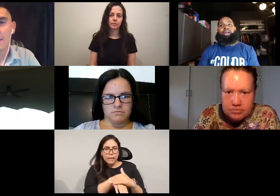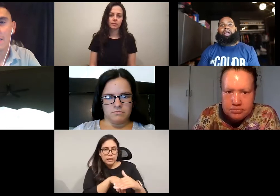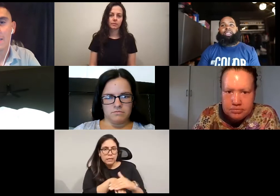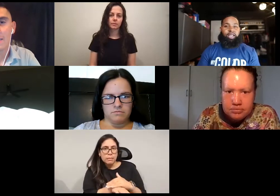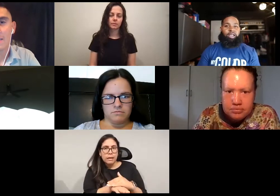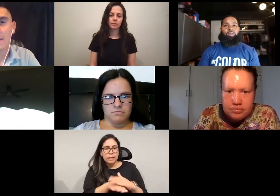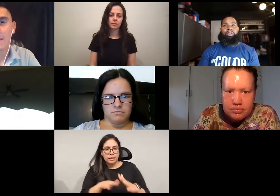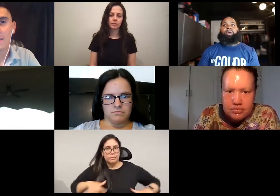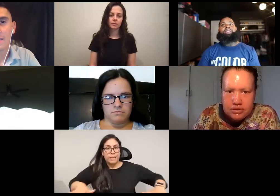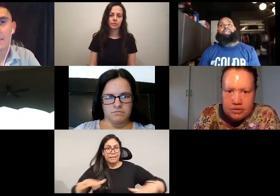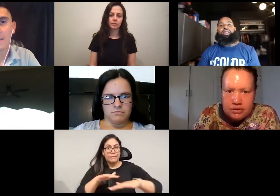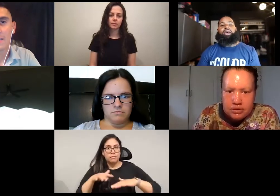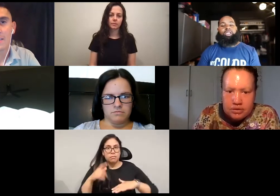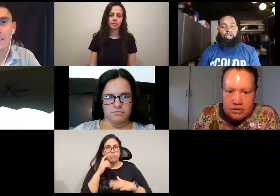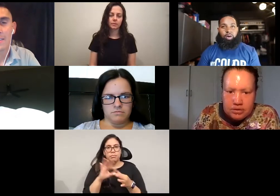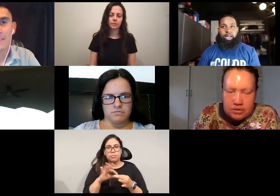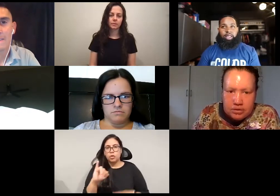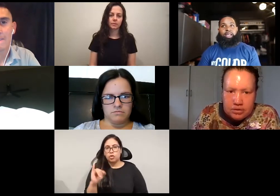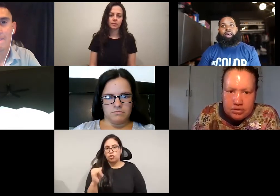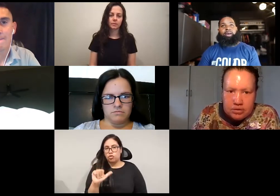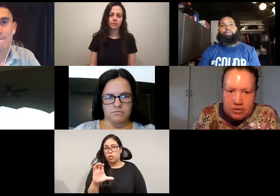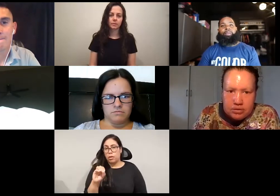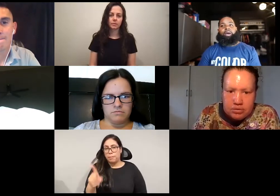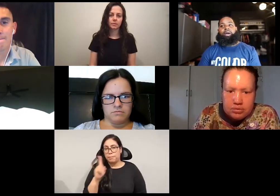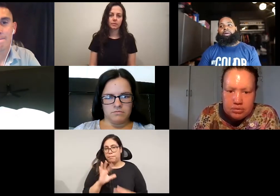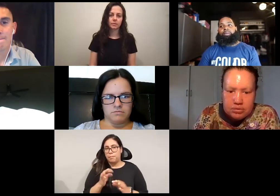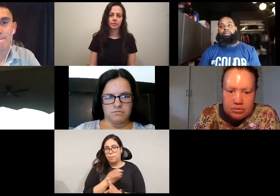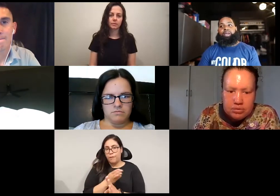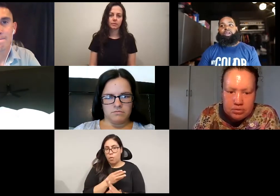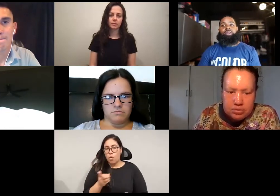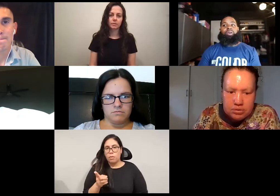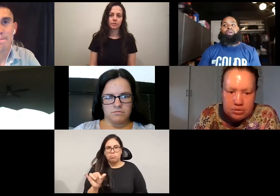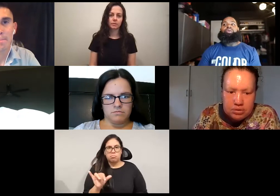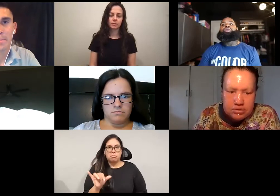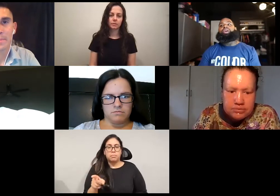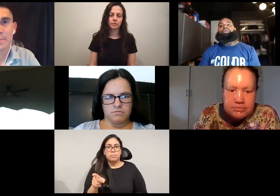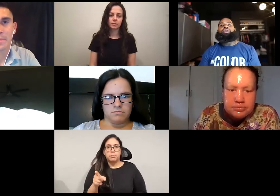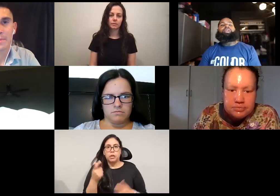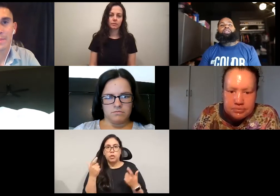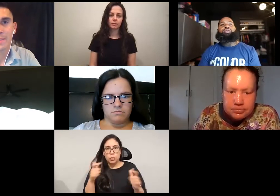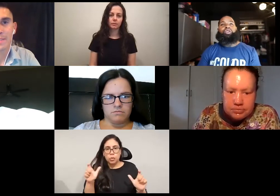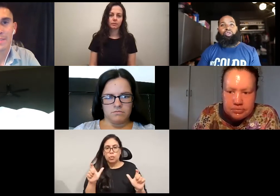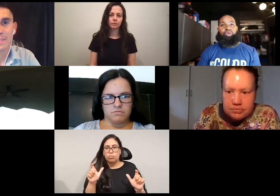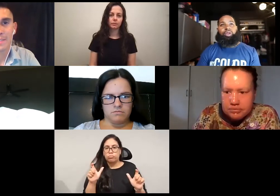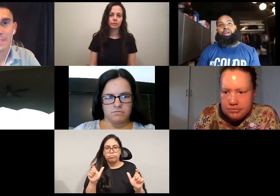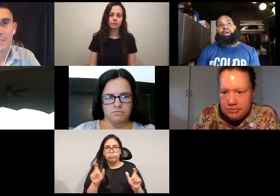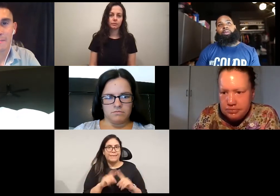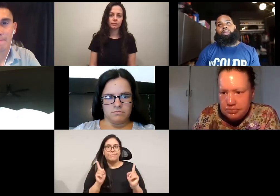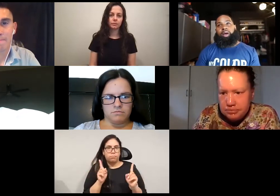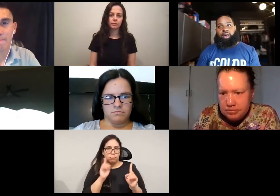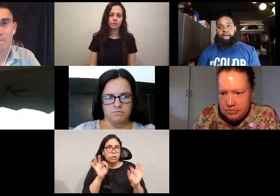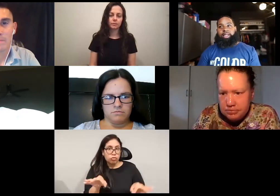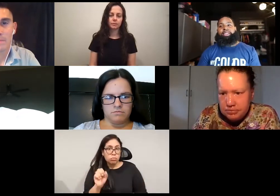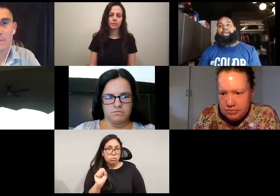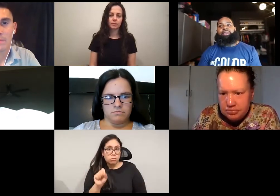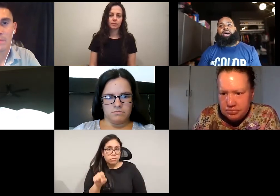earlier, as Jacob was mentioning. And so I think that there's a huge difference for sure,